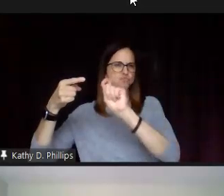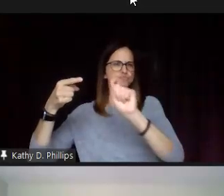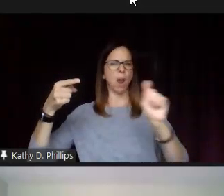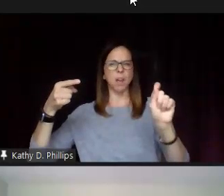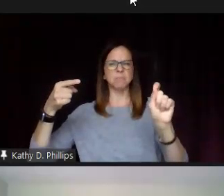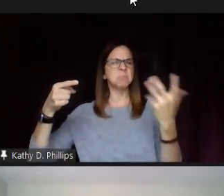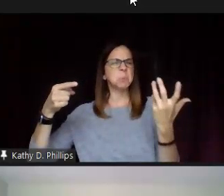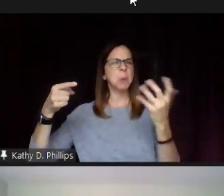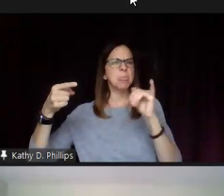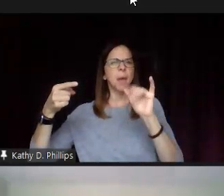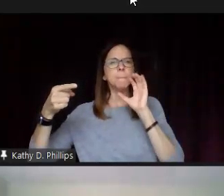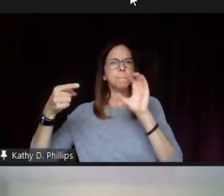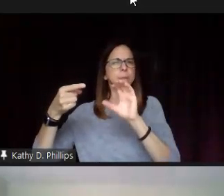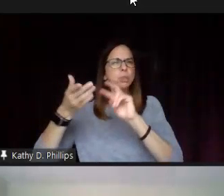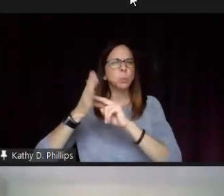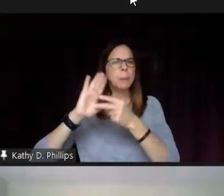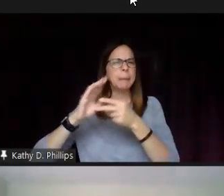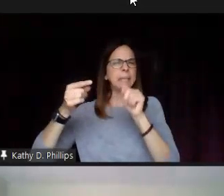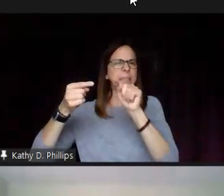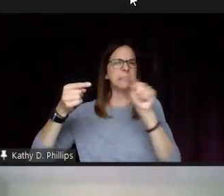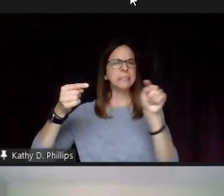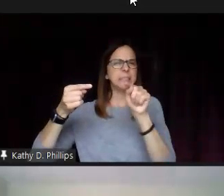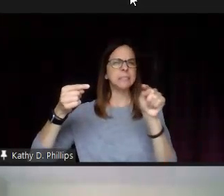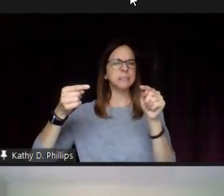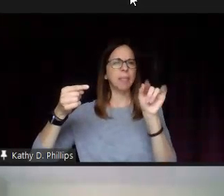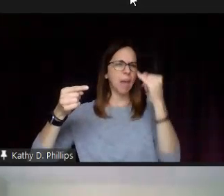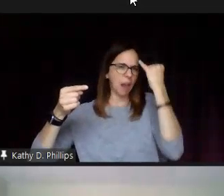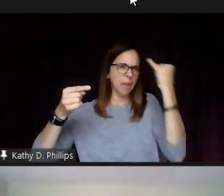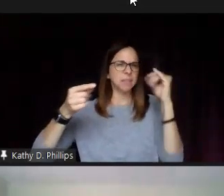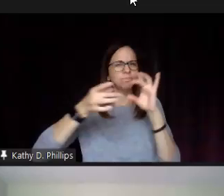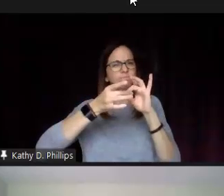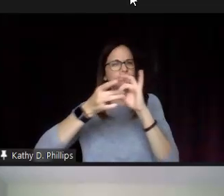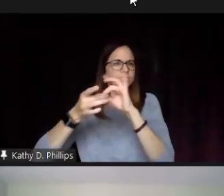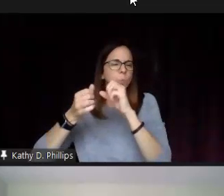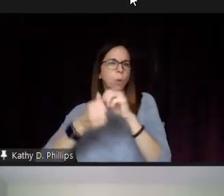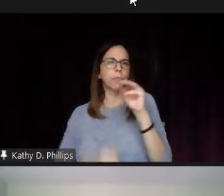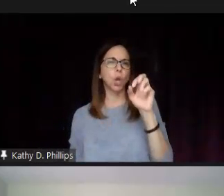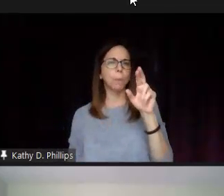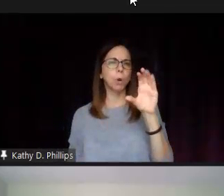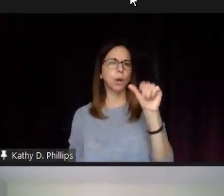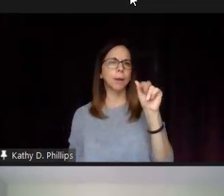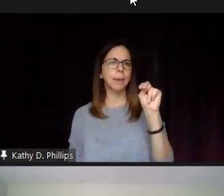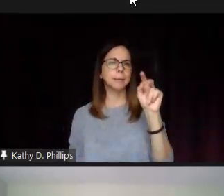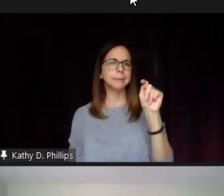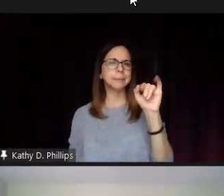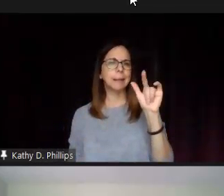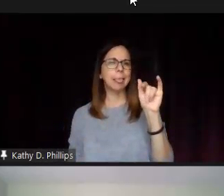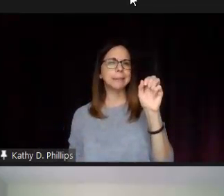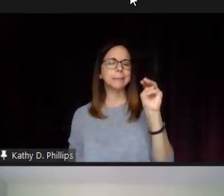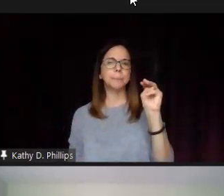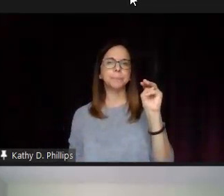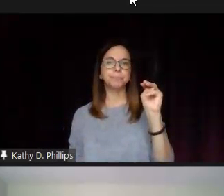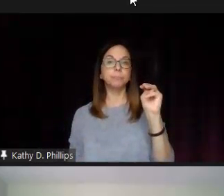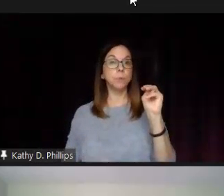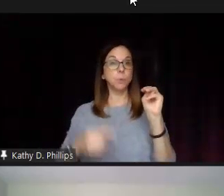represents as a piece of this idea of mercantilism. So look at each picture and